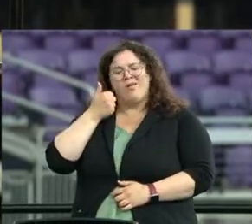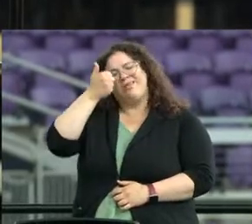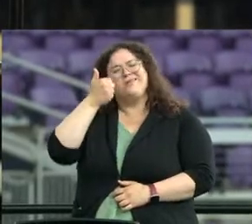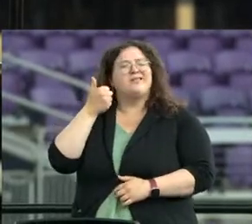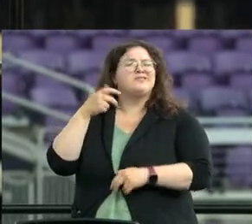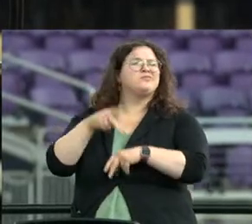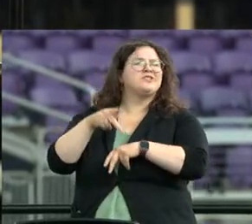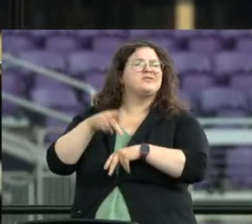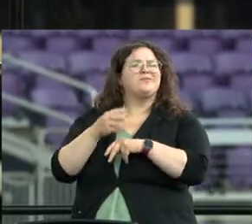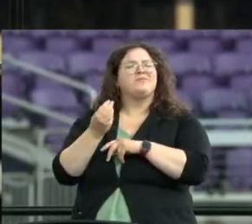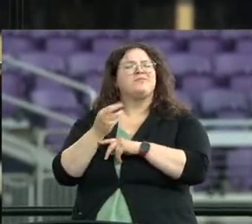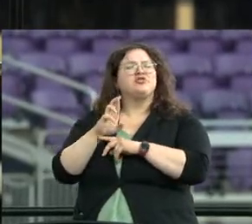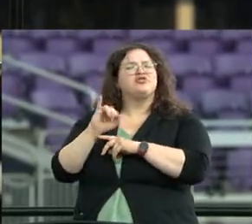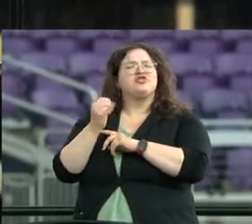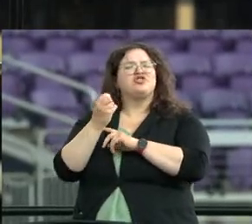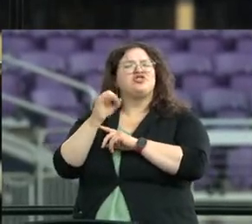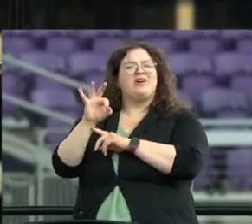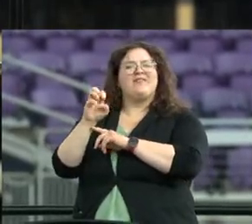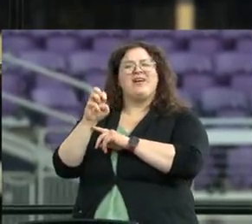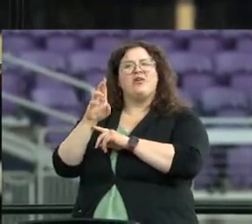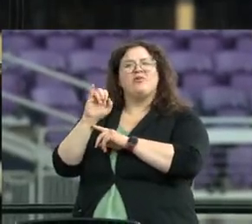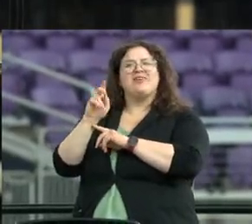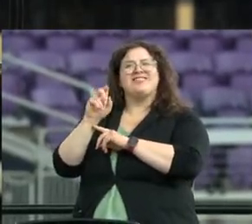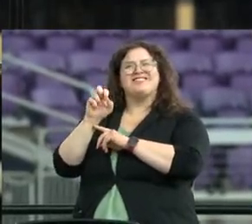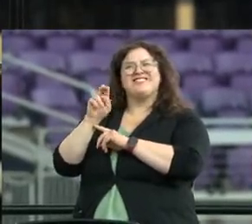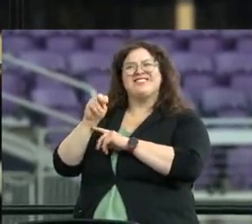Mr. Jeff Erickson.